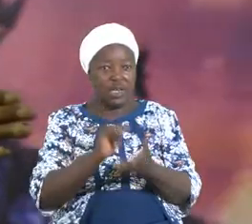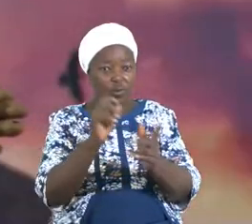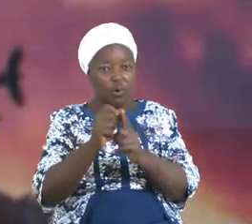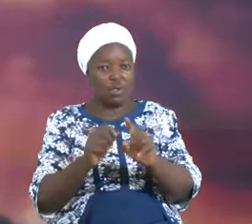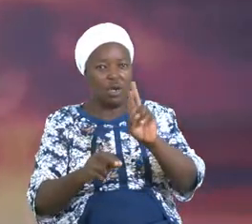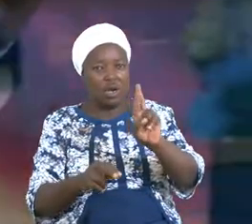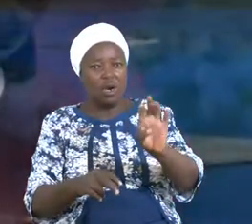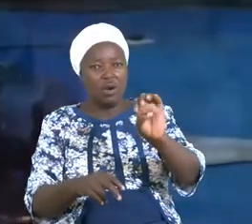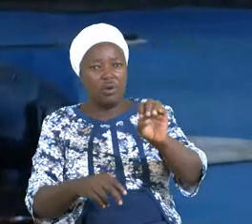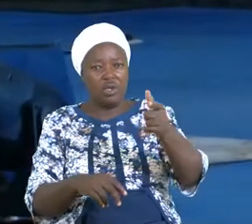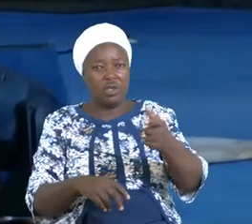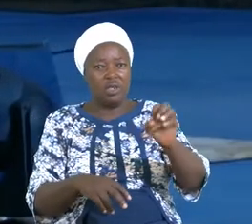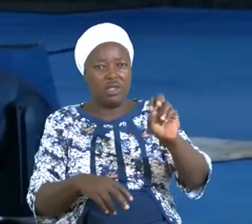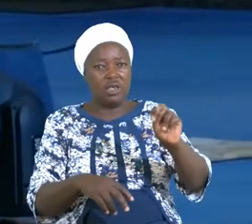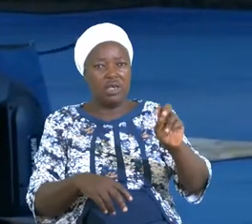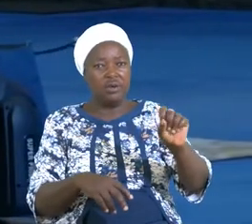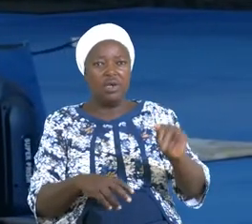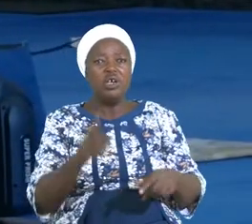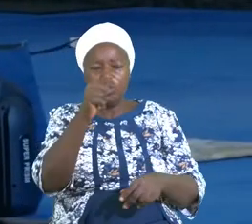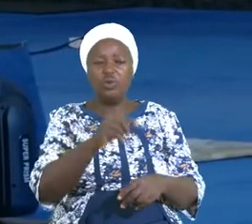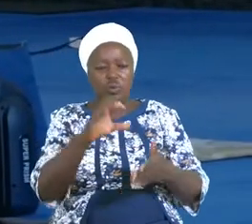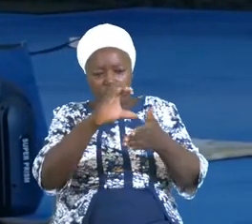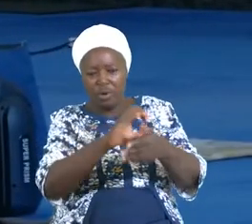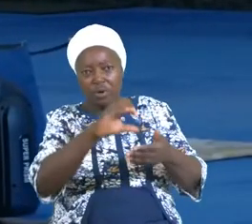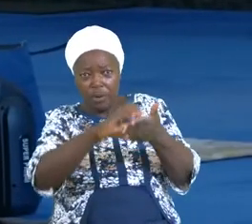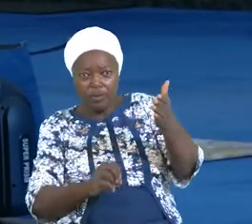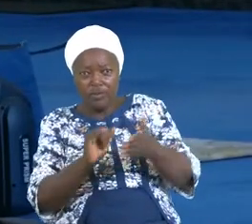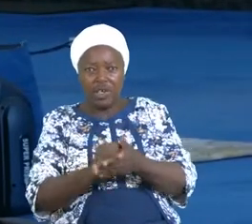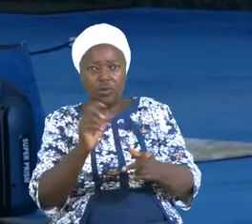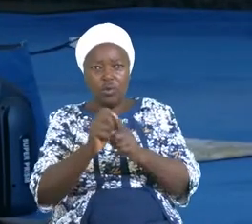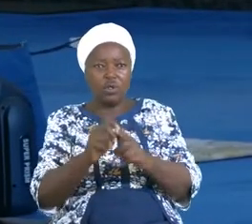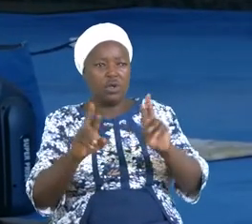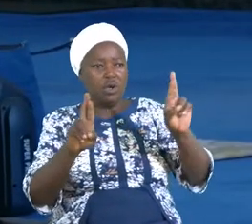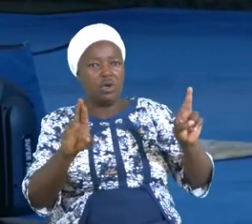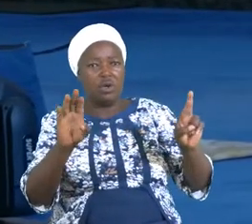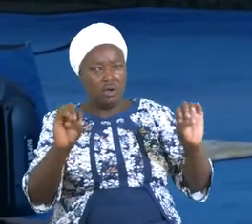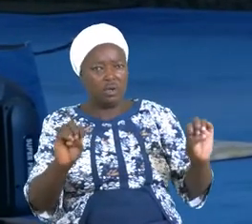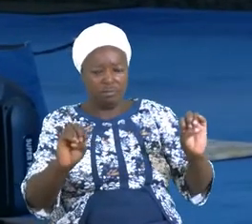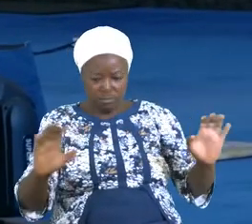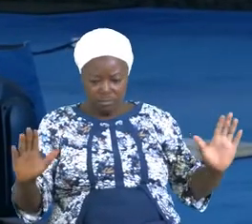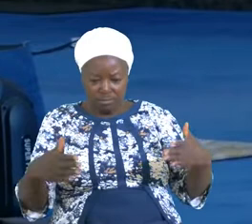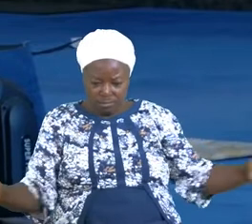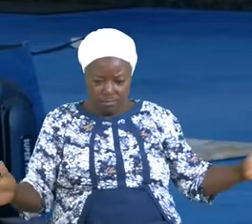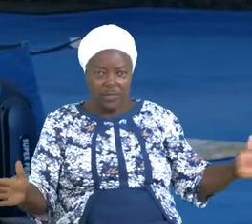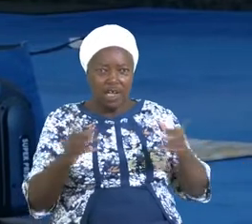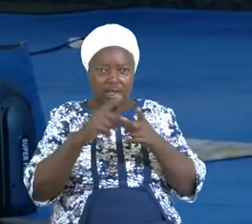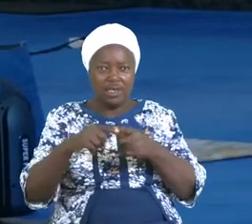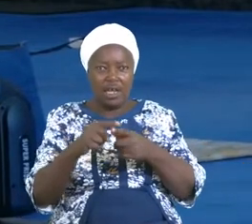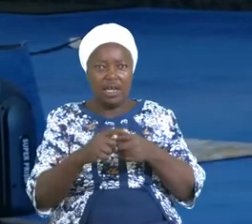regenerate, remove that re, generate. God generated